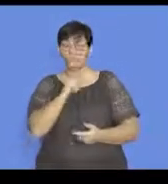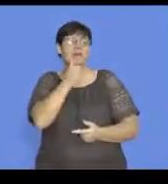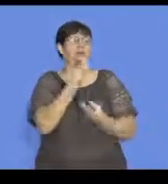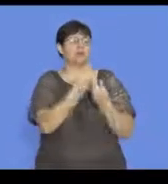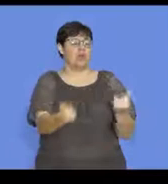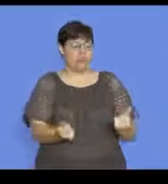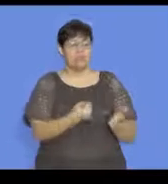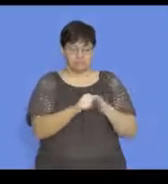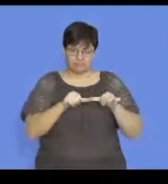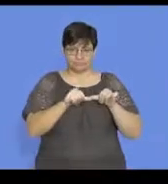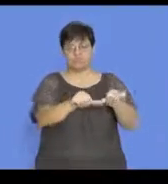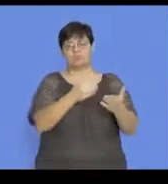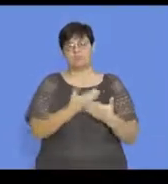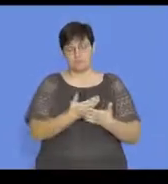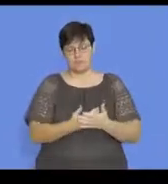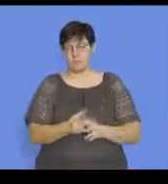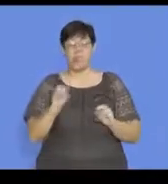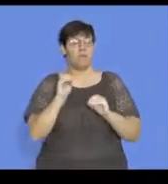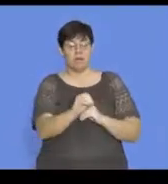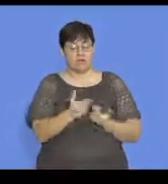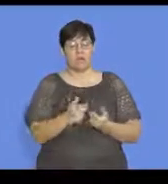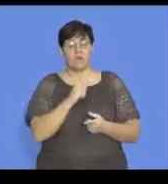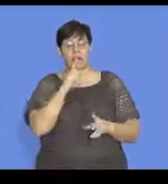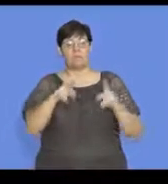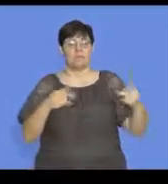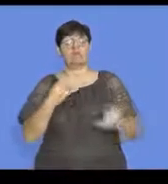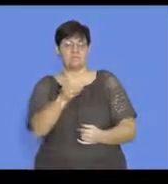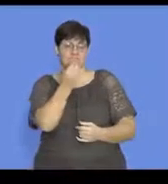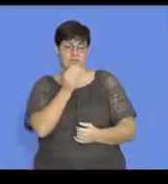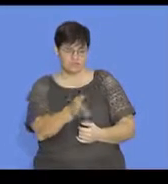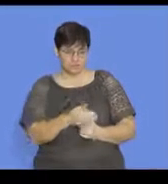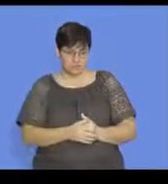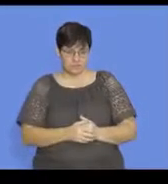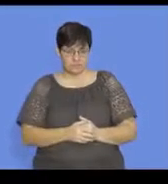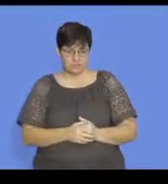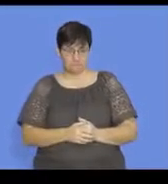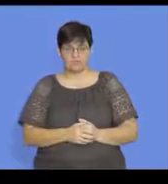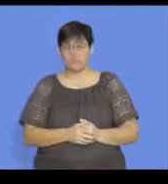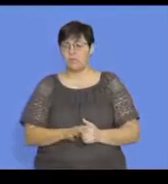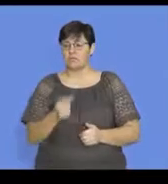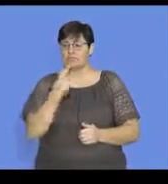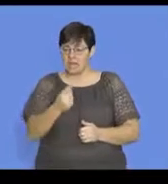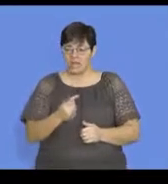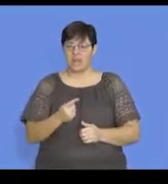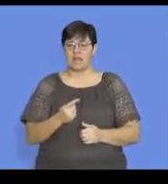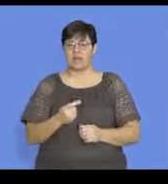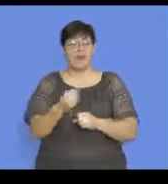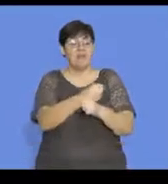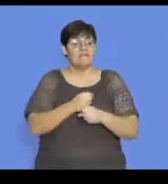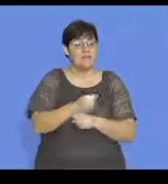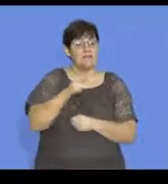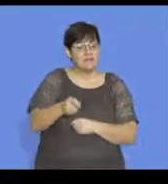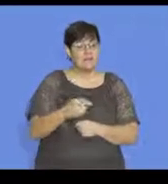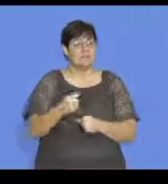dry or where they don't usually belong, but then people can still have food. As I say to you, right, pharmacies, when it comes